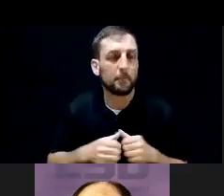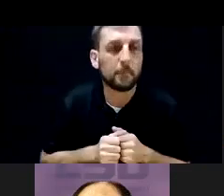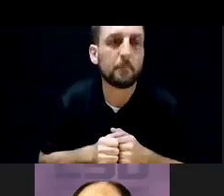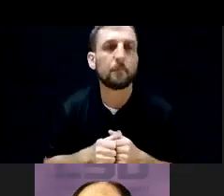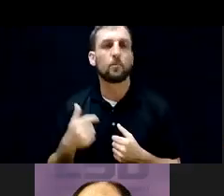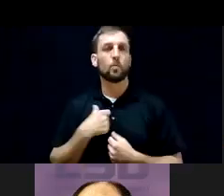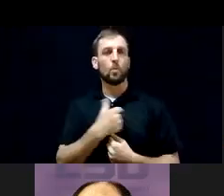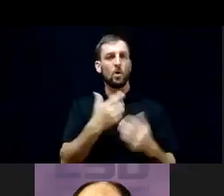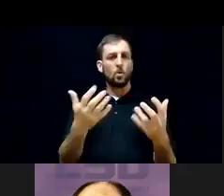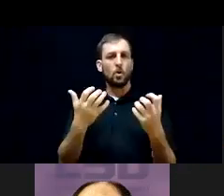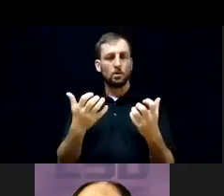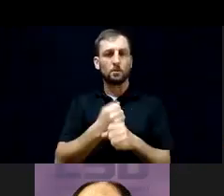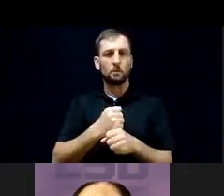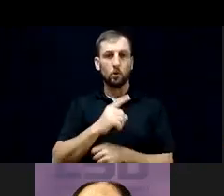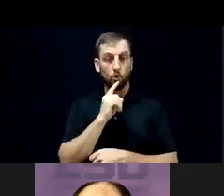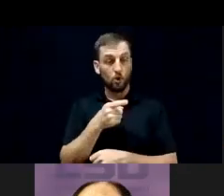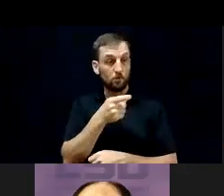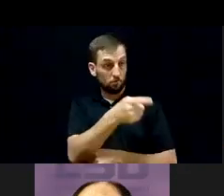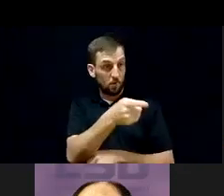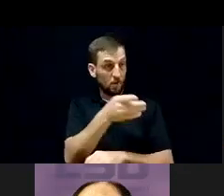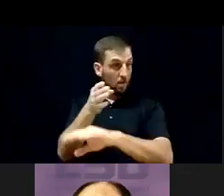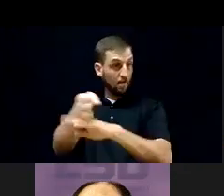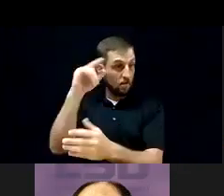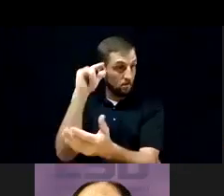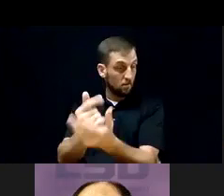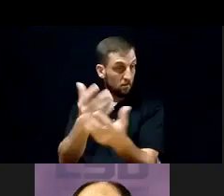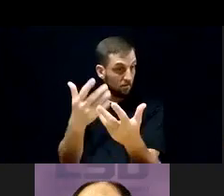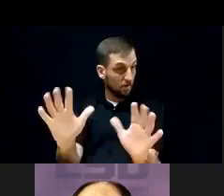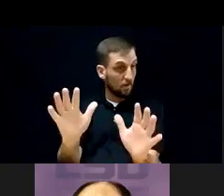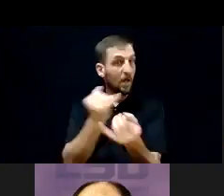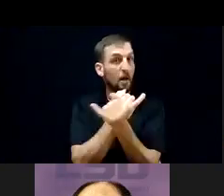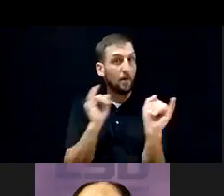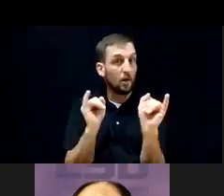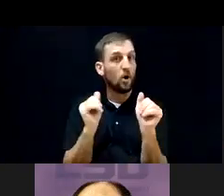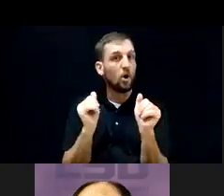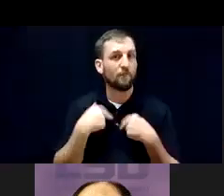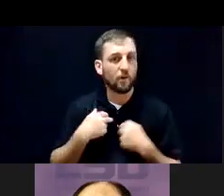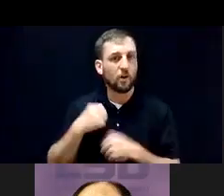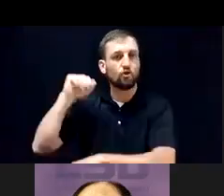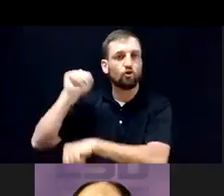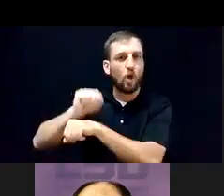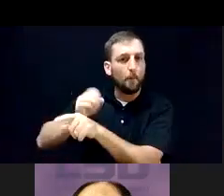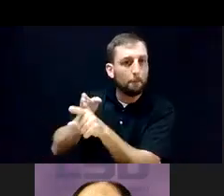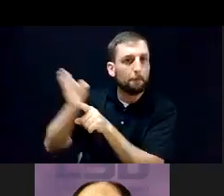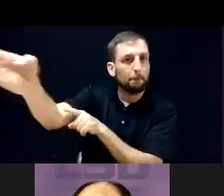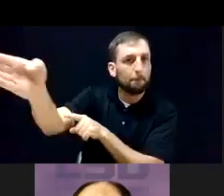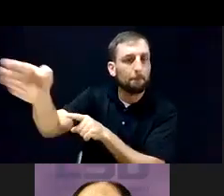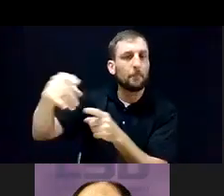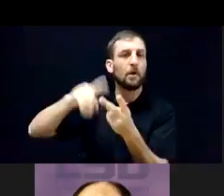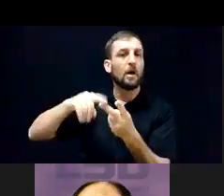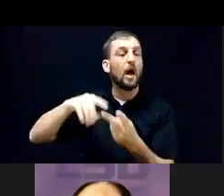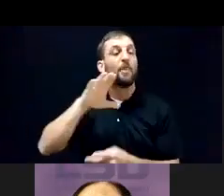make sure that their independence after college is in a job, a career, a living environment that they